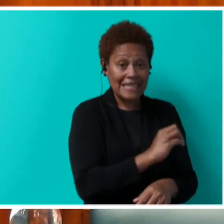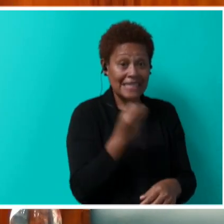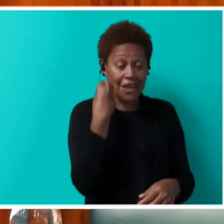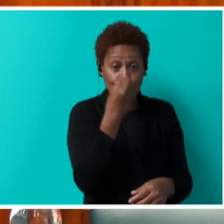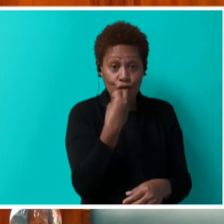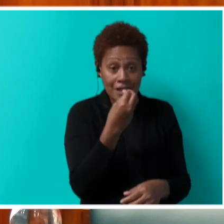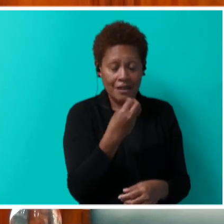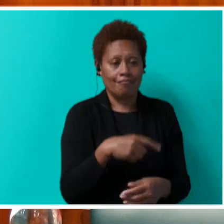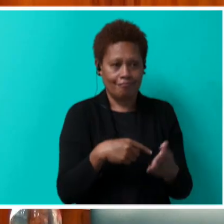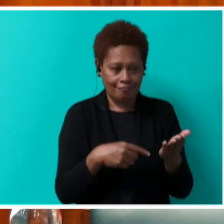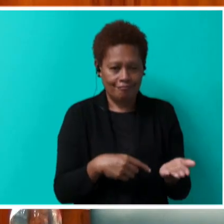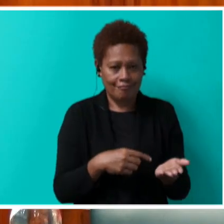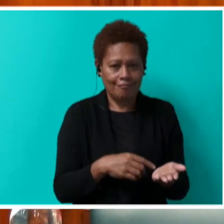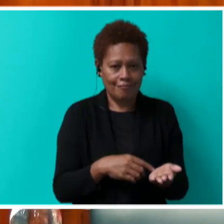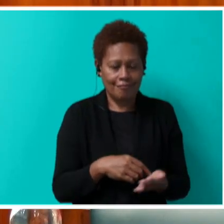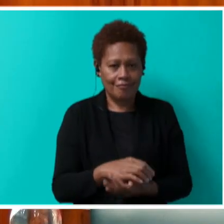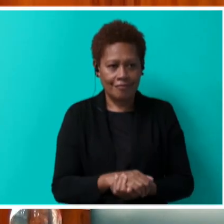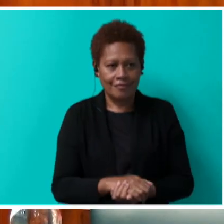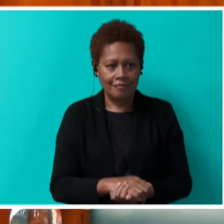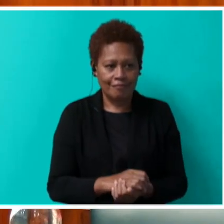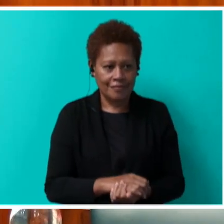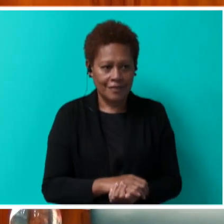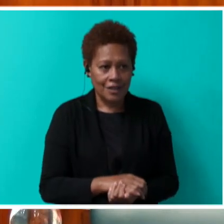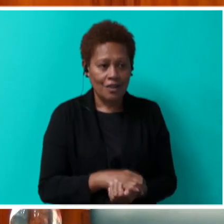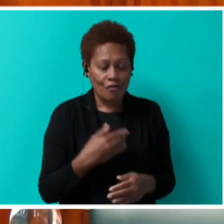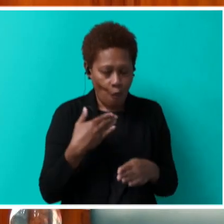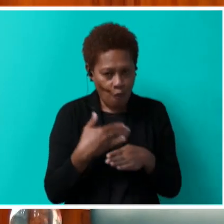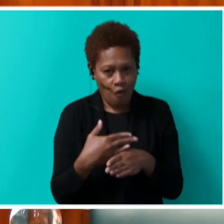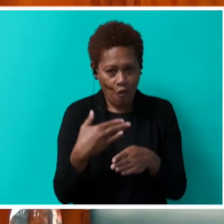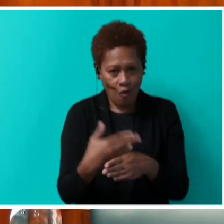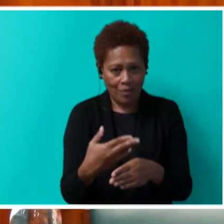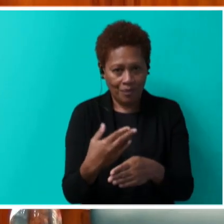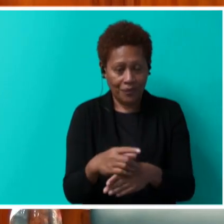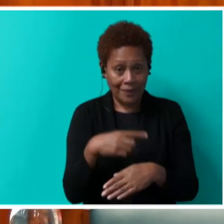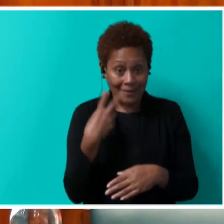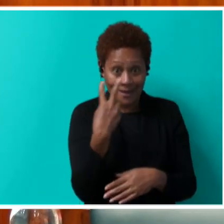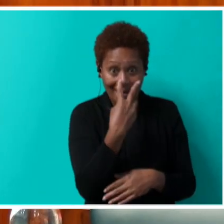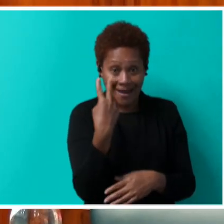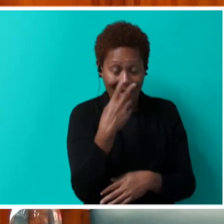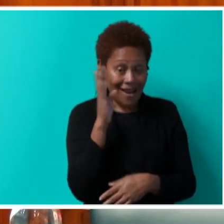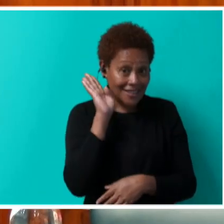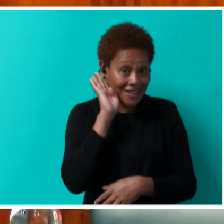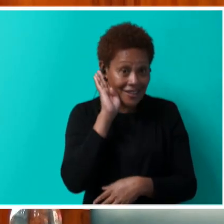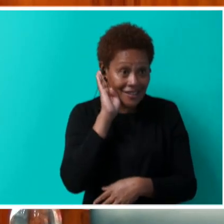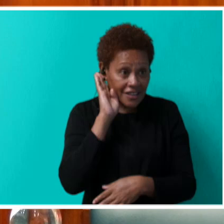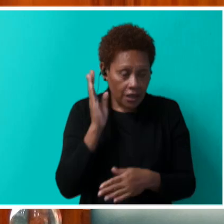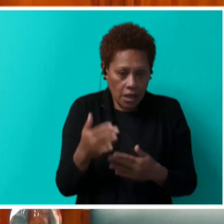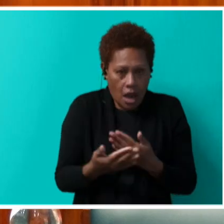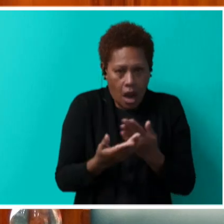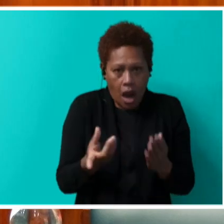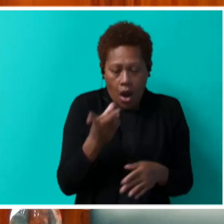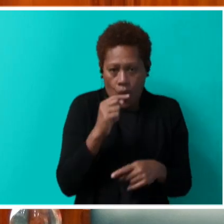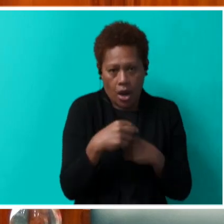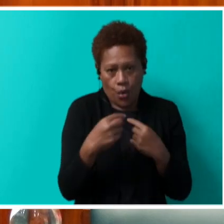I will also kindly request that be our eyes and our ears, tell us what and how we can improve our